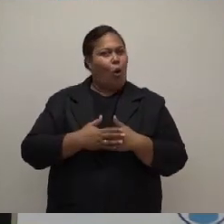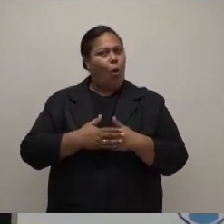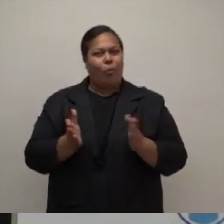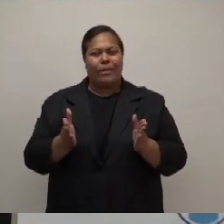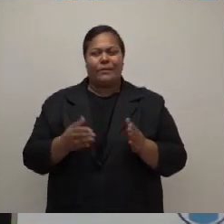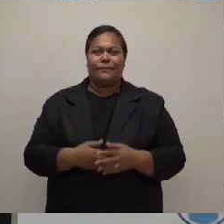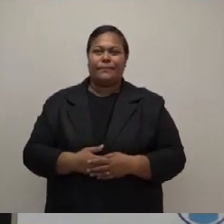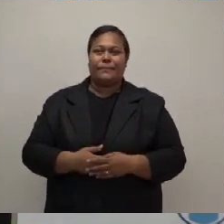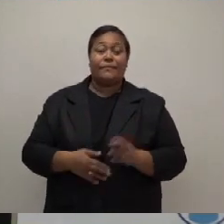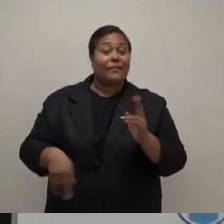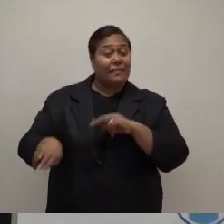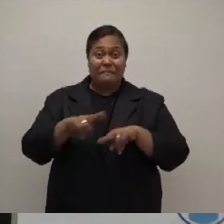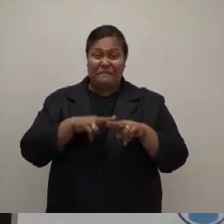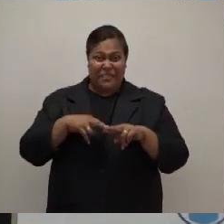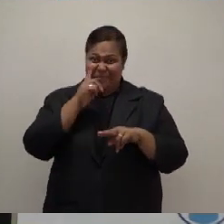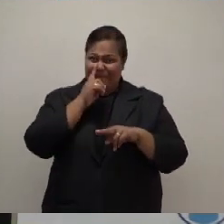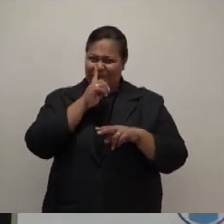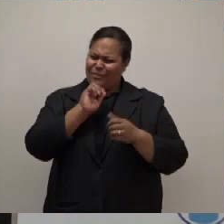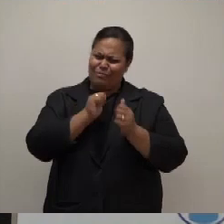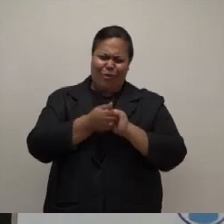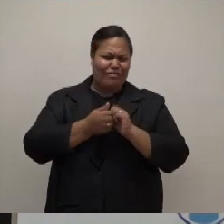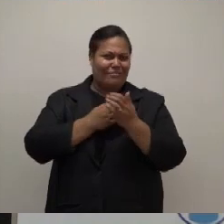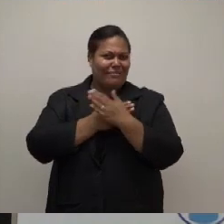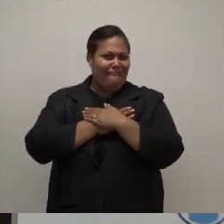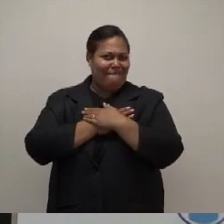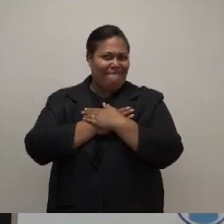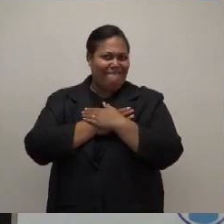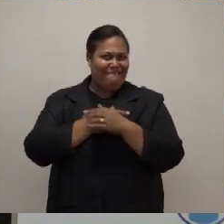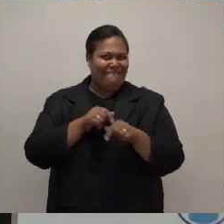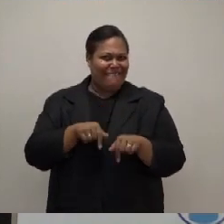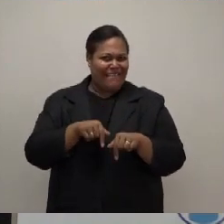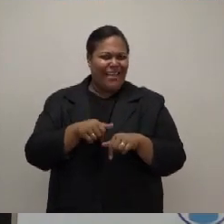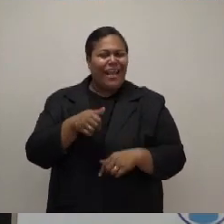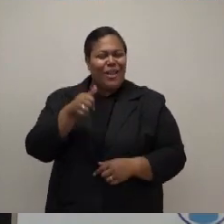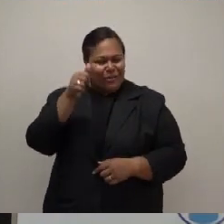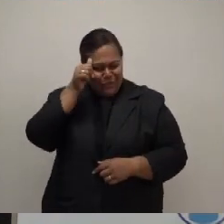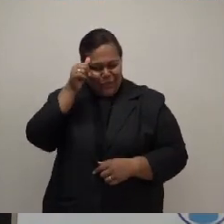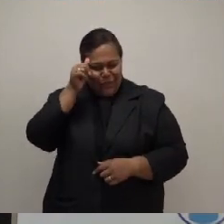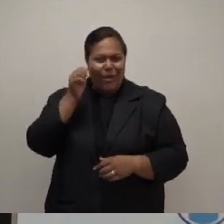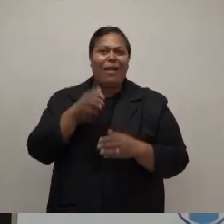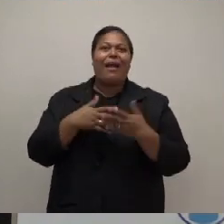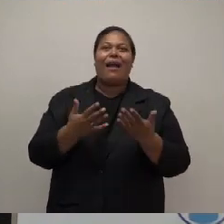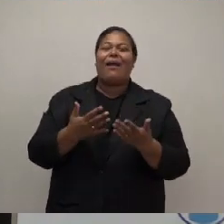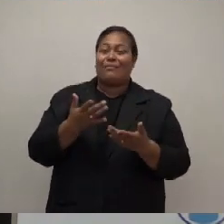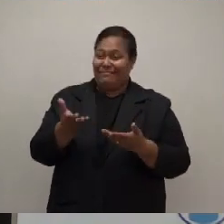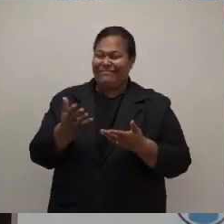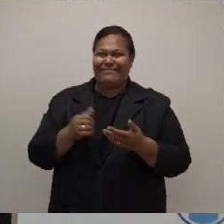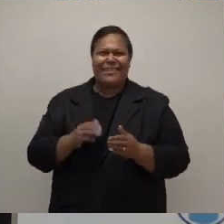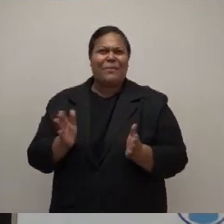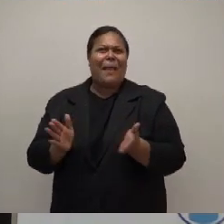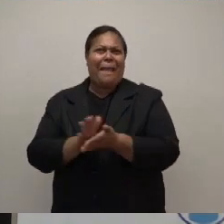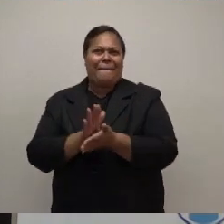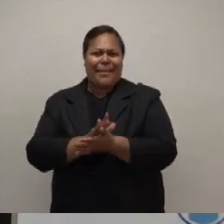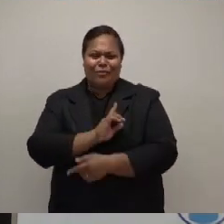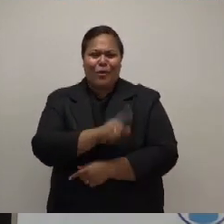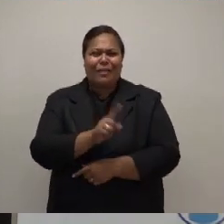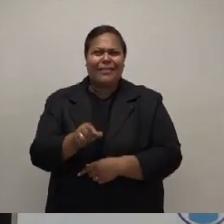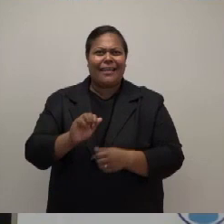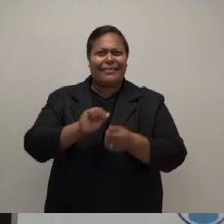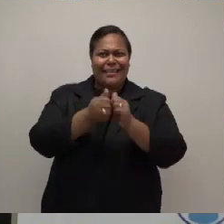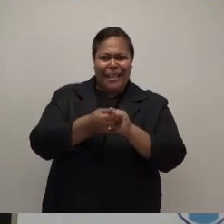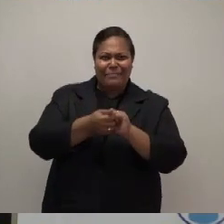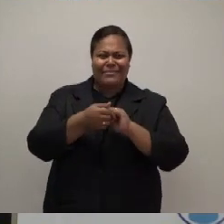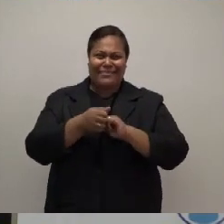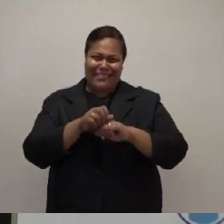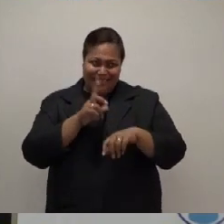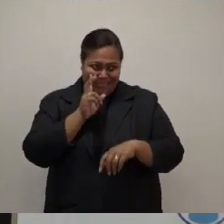Fijians are a sporting people, and I know how much it means to fans across Fiji to attend games and see our athletes